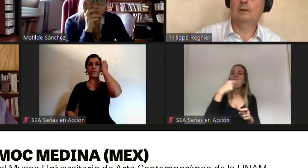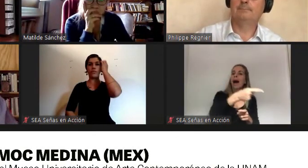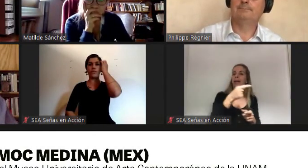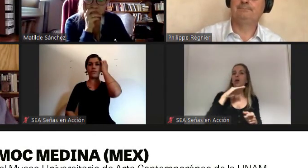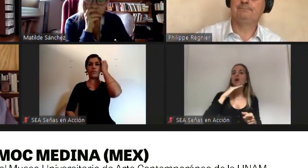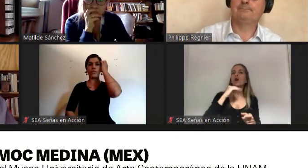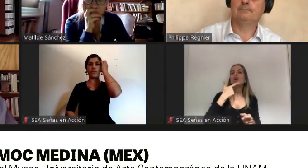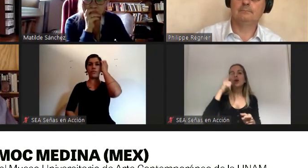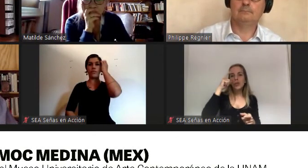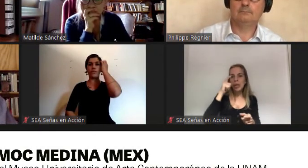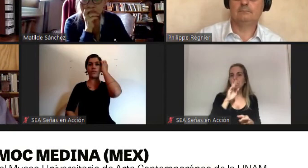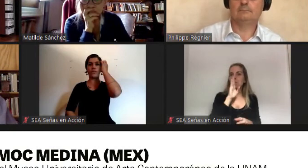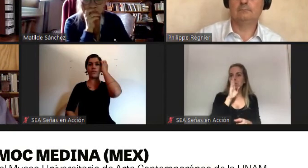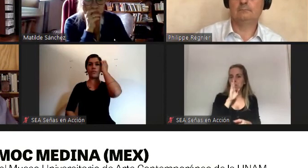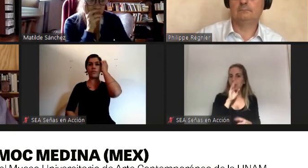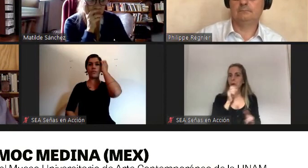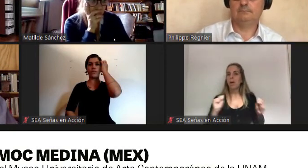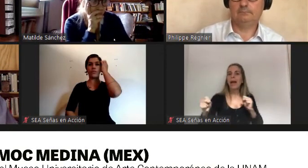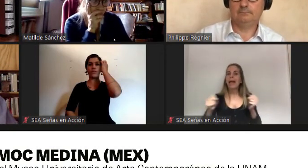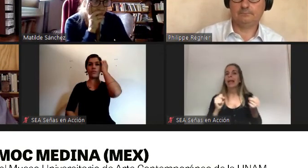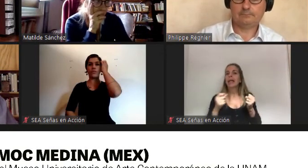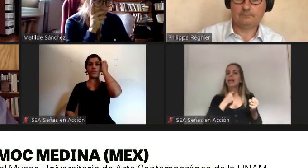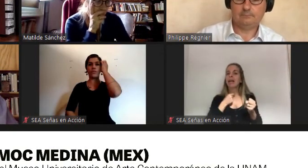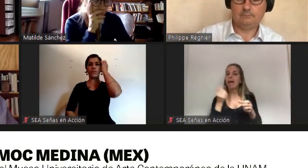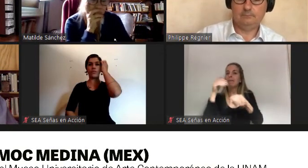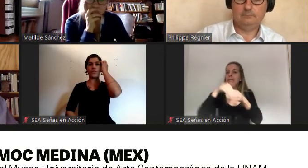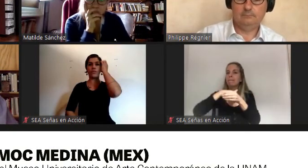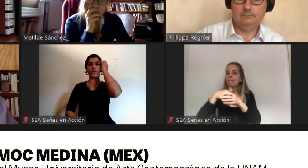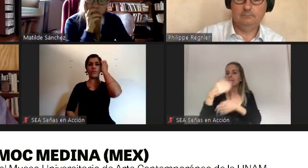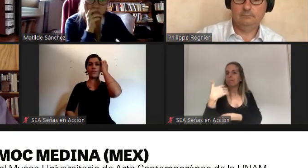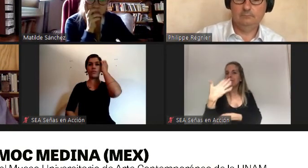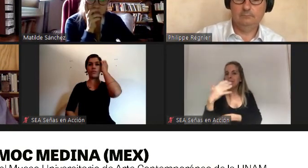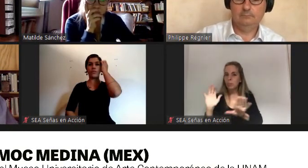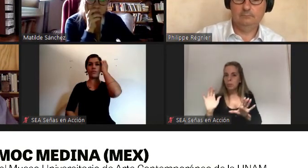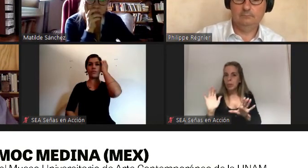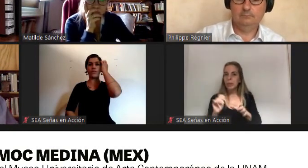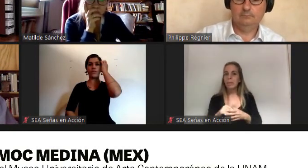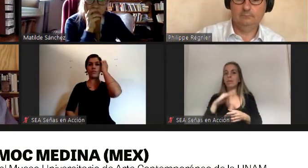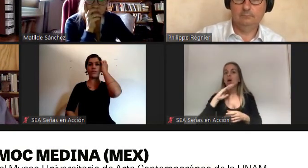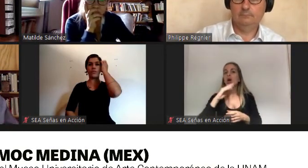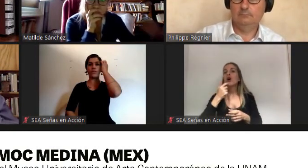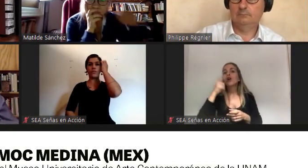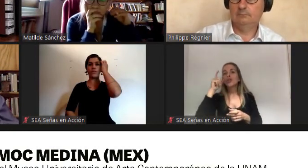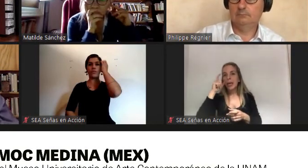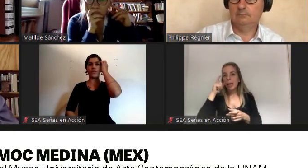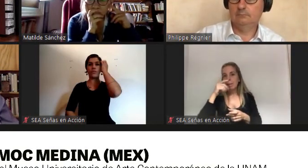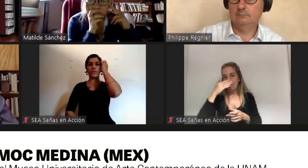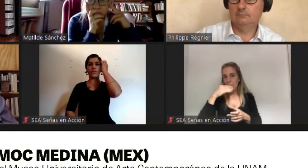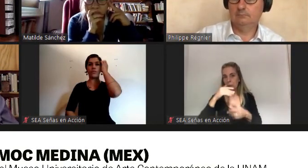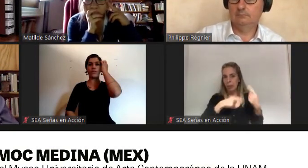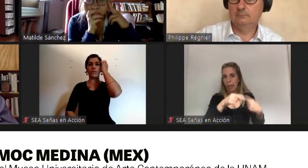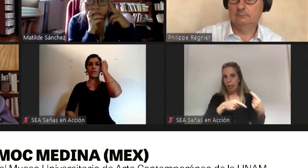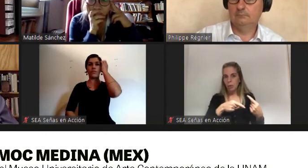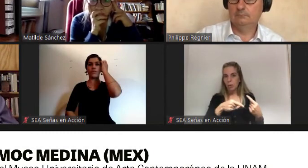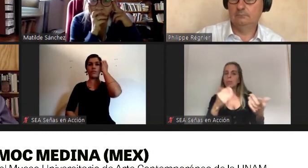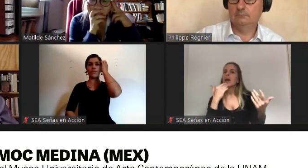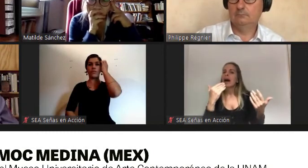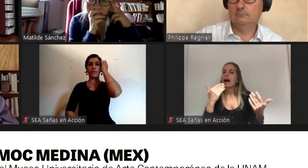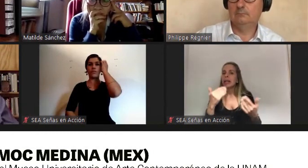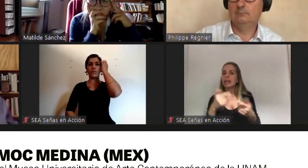mean, José Carlos was kind of restless and trying to silently take part, and we'll follow on the Andean